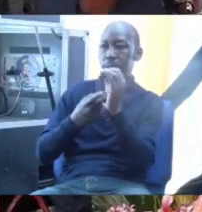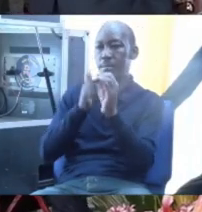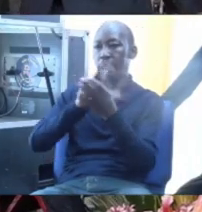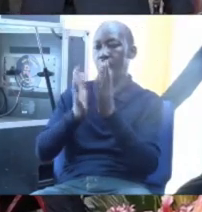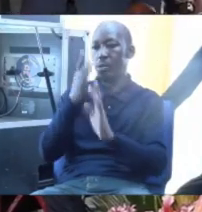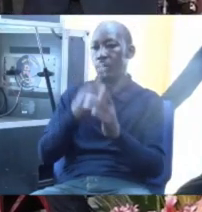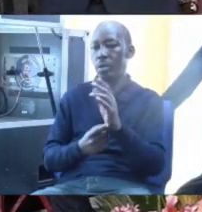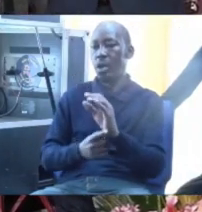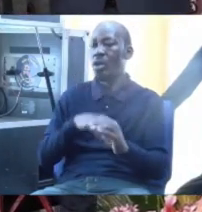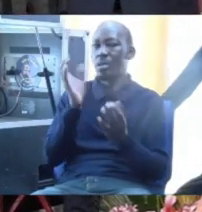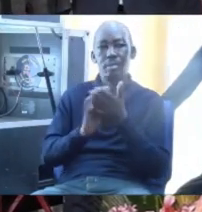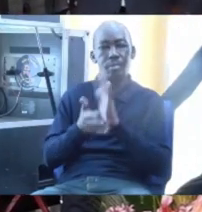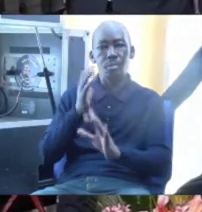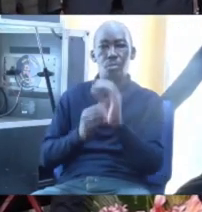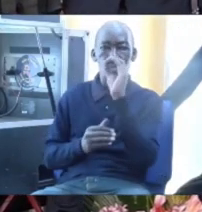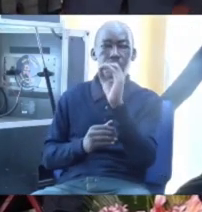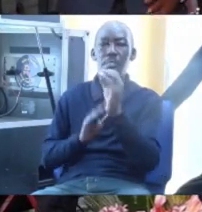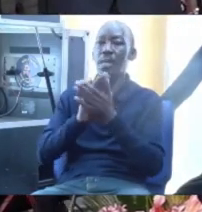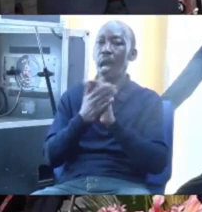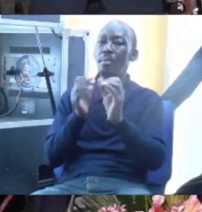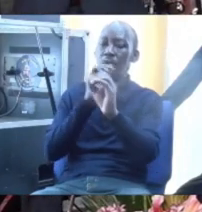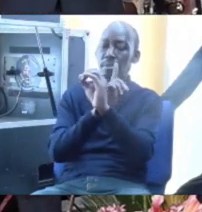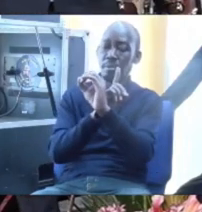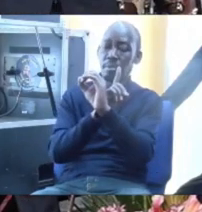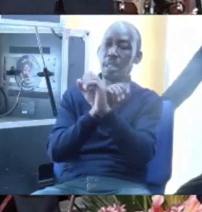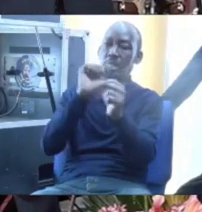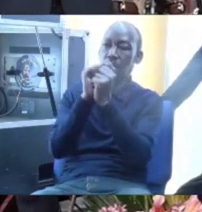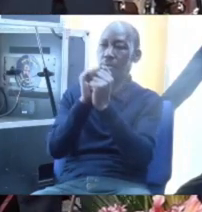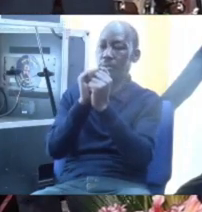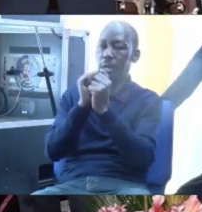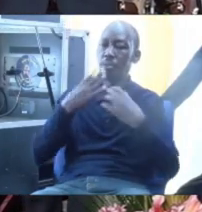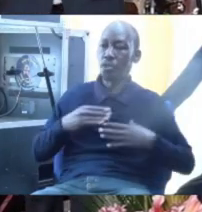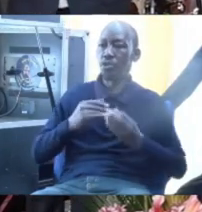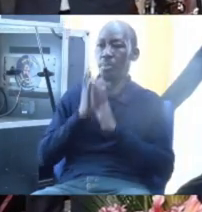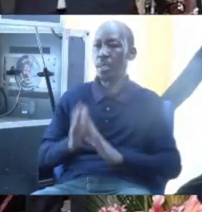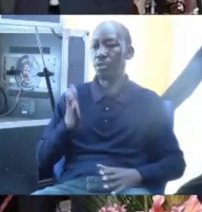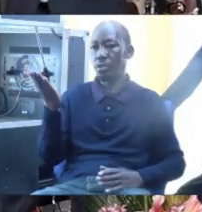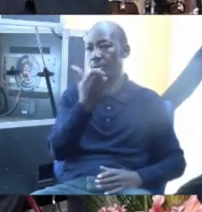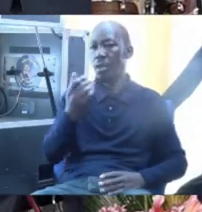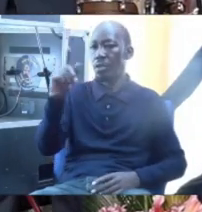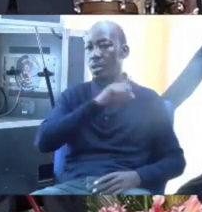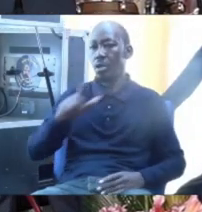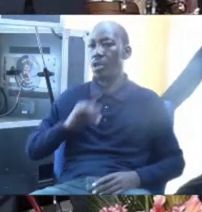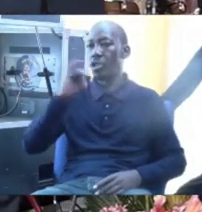no longer a zero. Si it becomes tena. Ten. I'm talking to somebody here. The Lord is on your side. Bwana